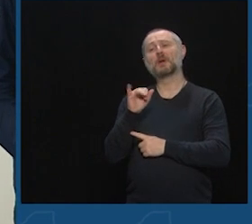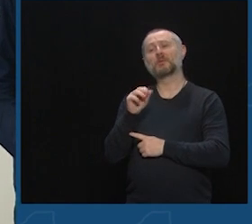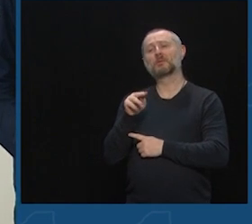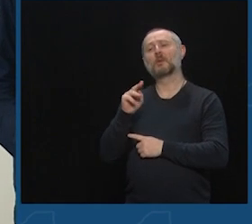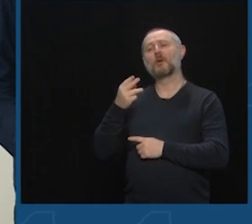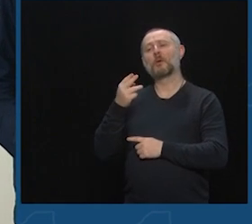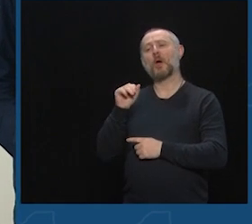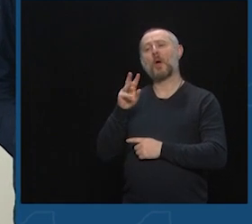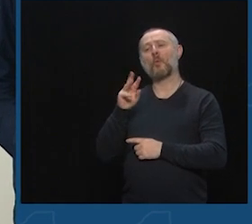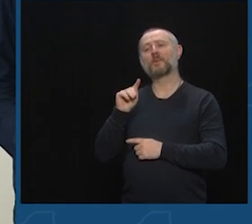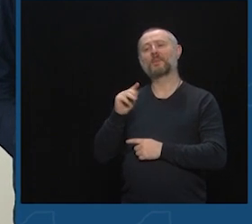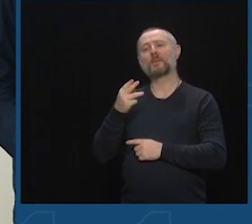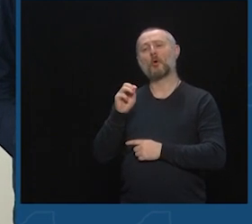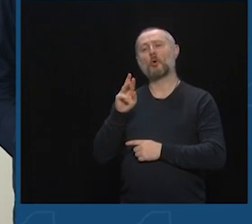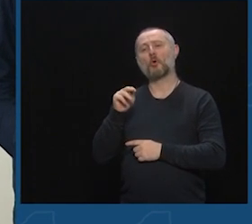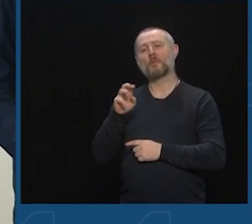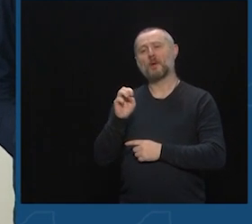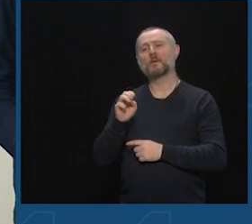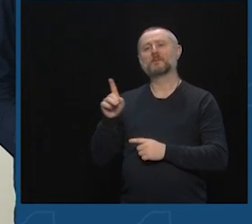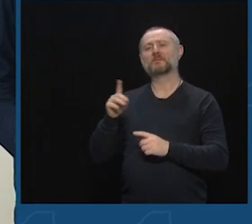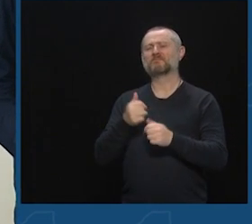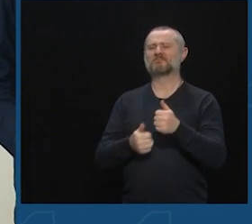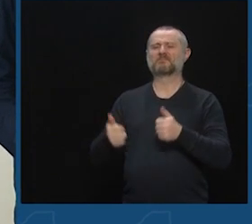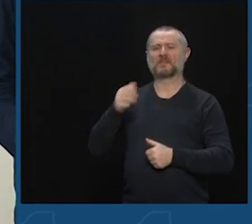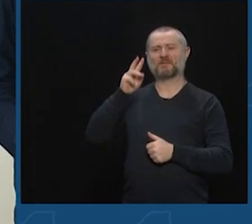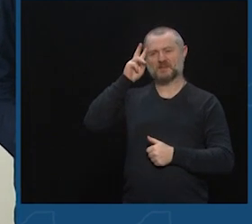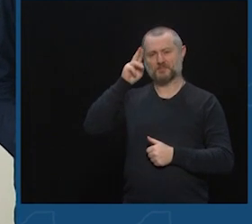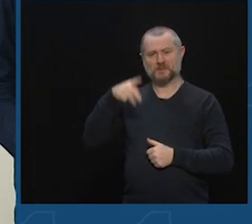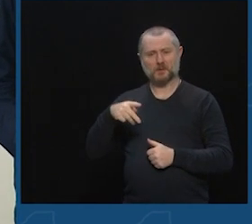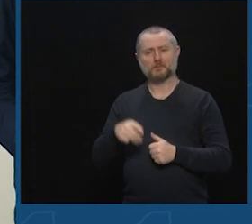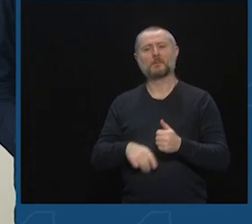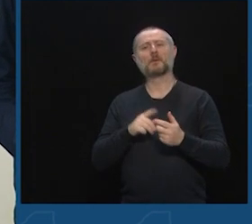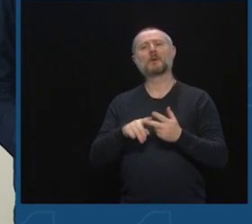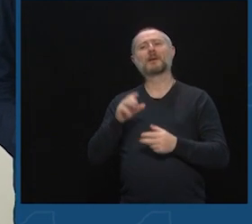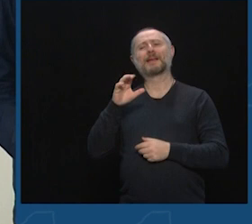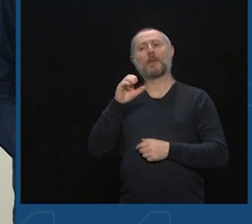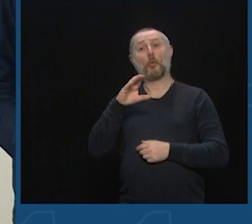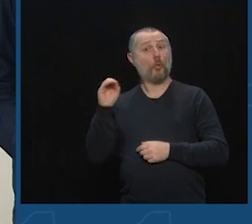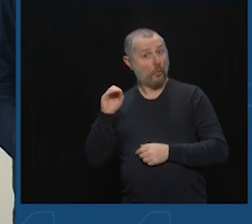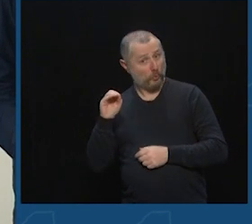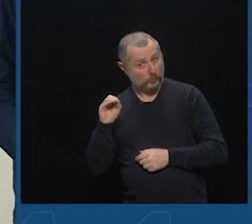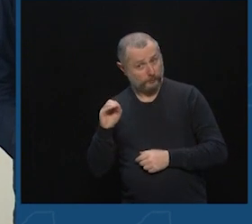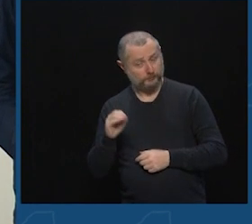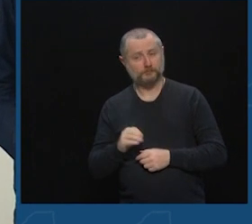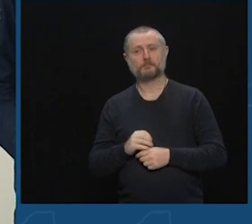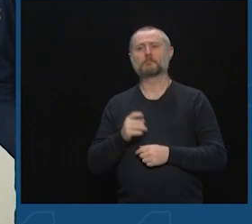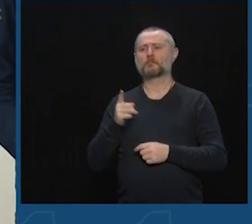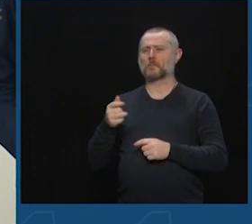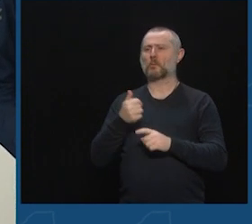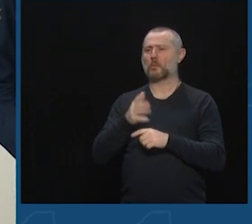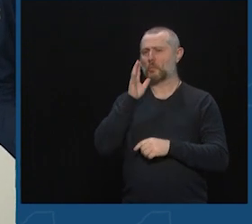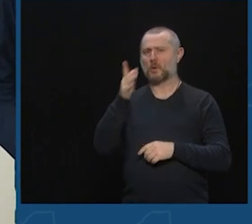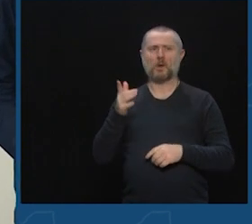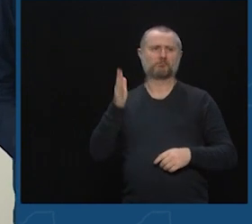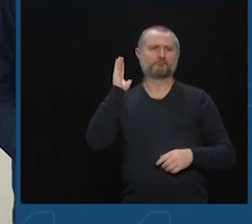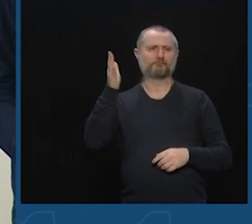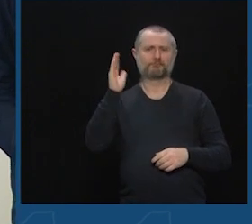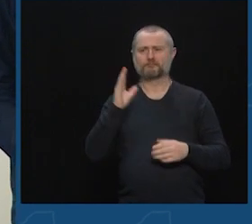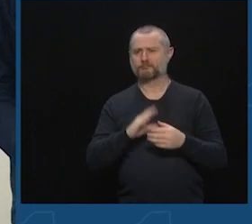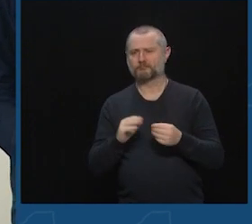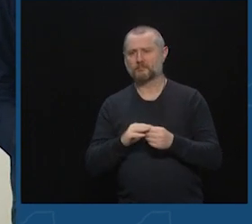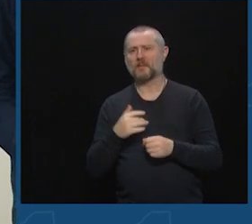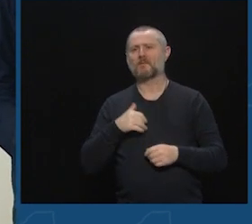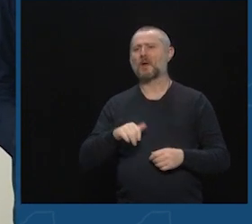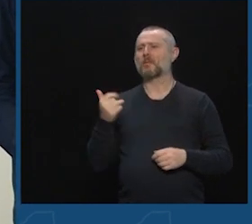as well. And also Charles Frenny is the CEO, who literally is on the ground here as well. Also, the other volunteers you don't see. You go to a